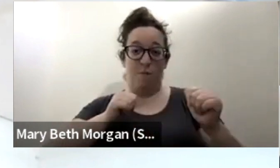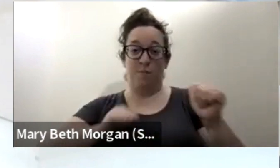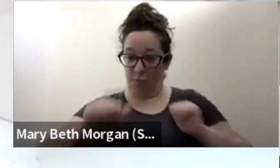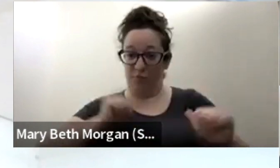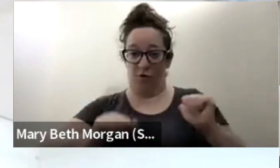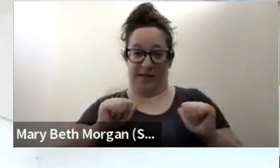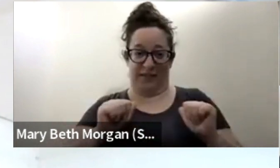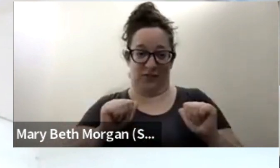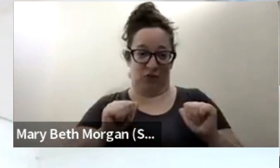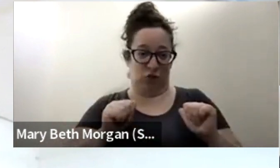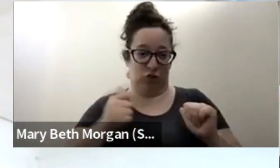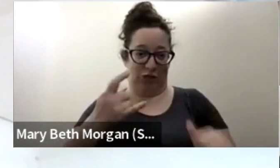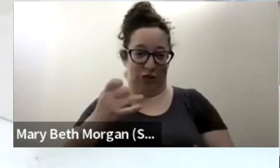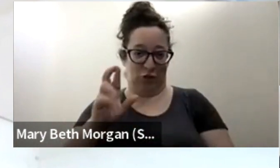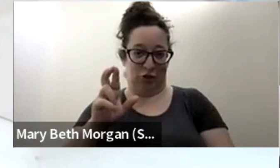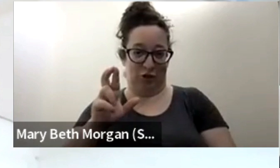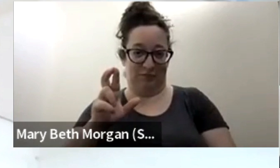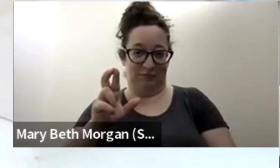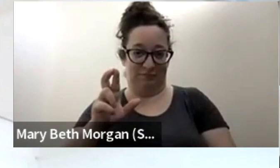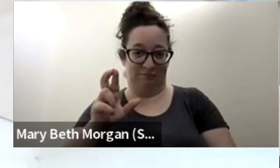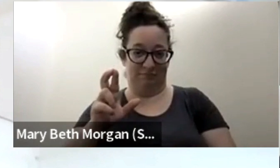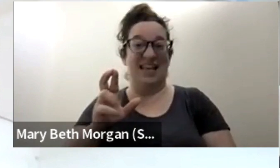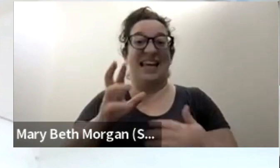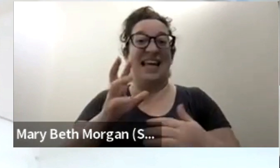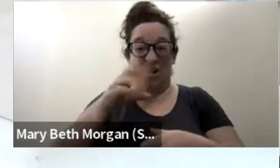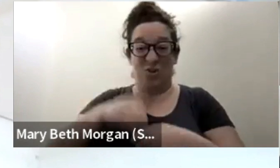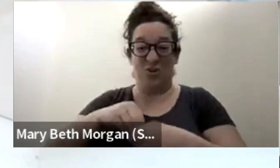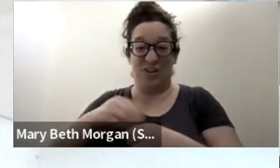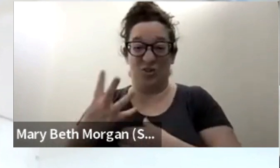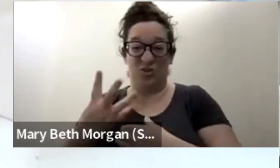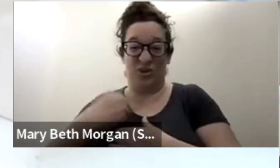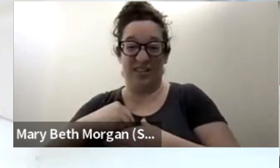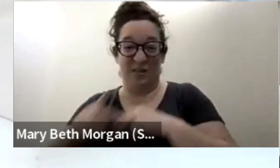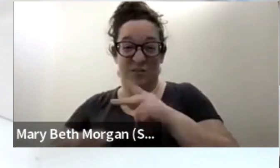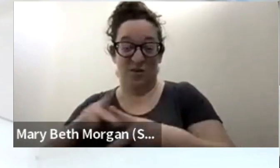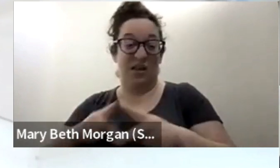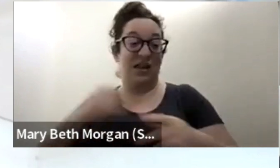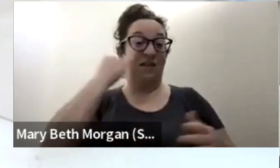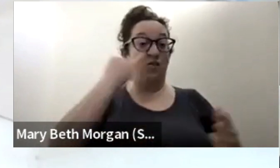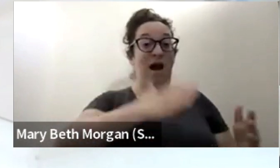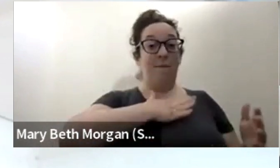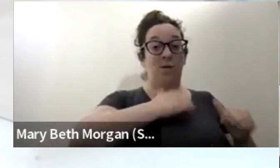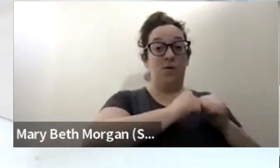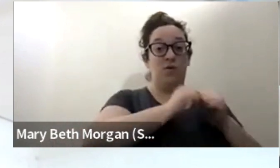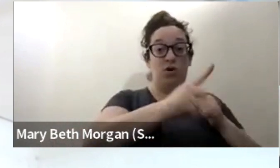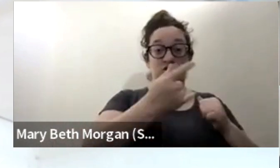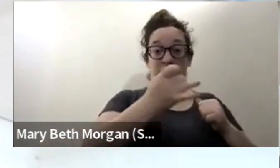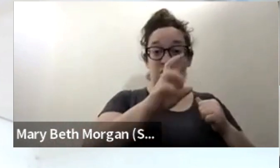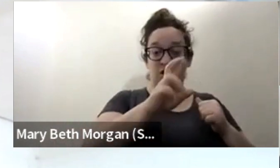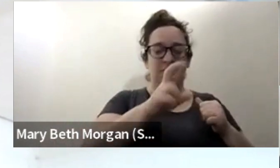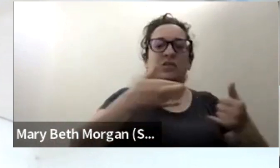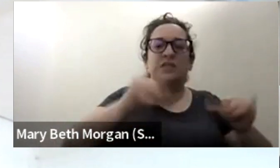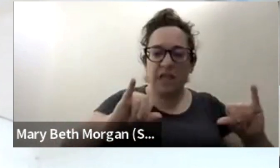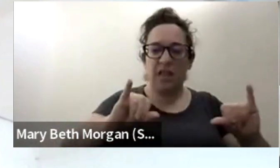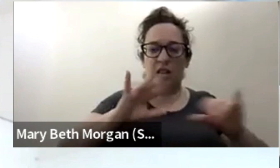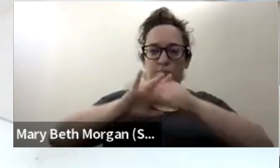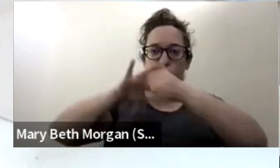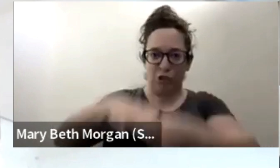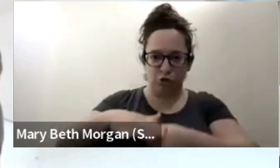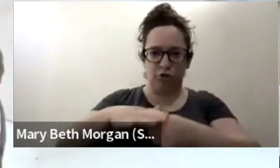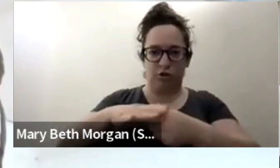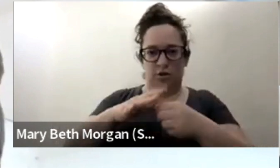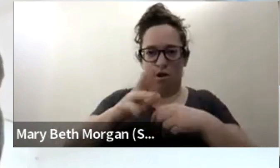trans people, because even if you're happy with your gender, there's an enormous amount of pressure on performing